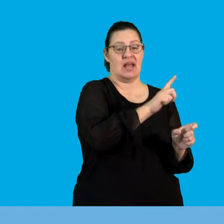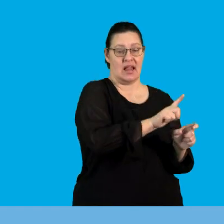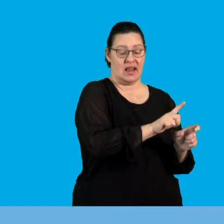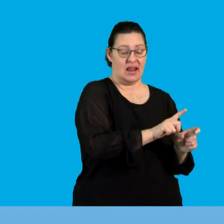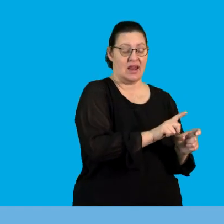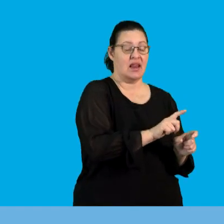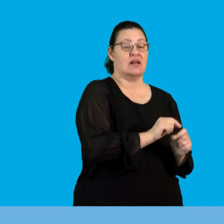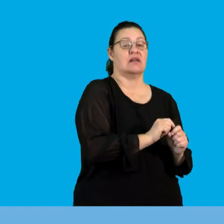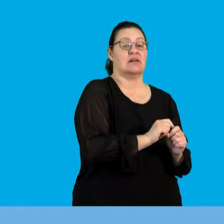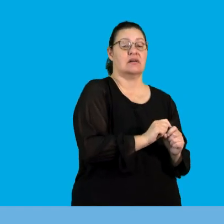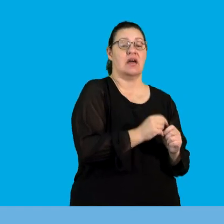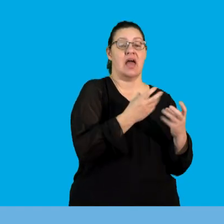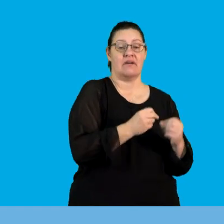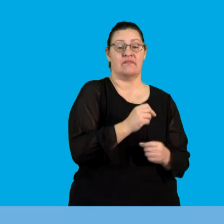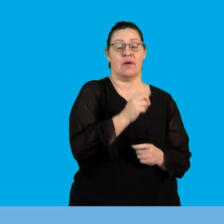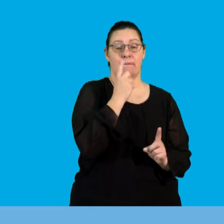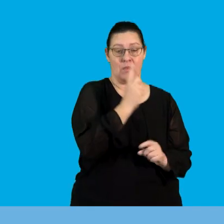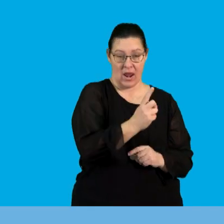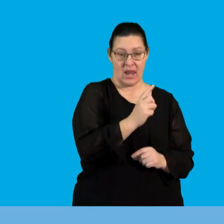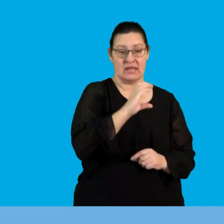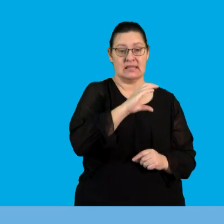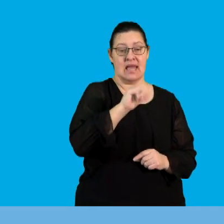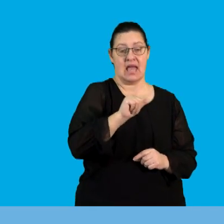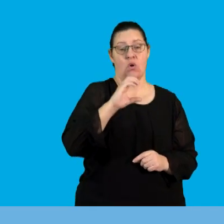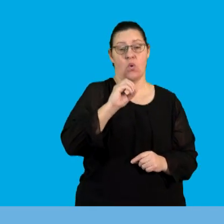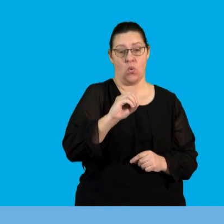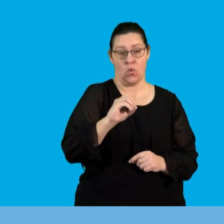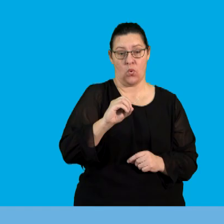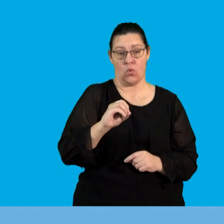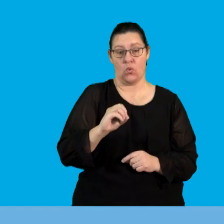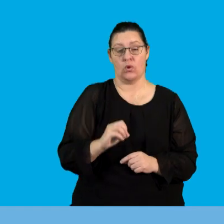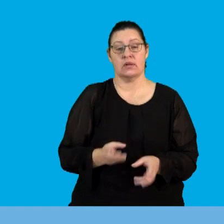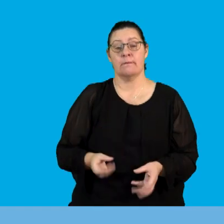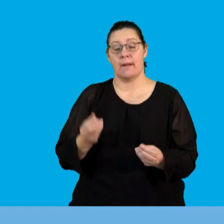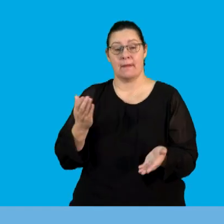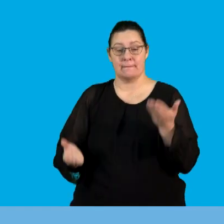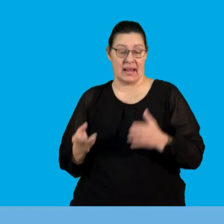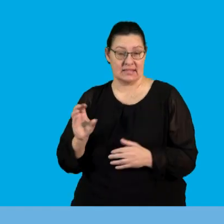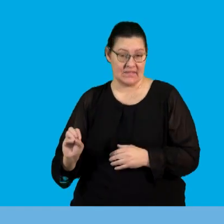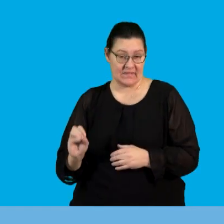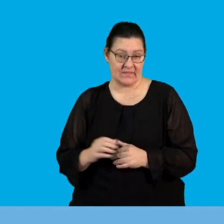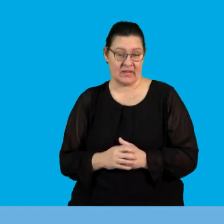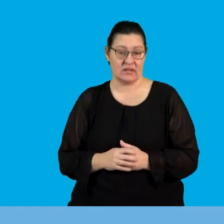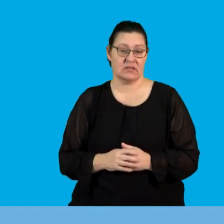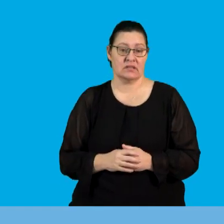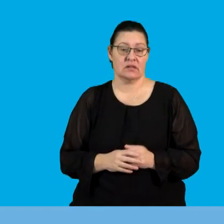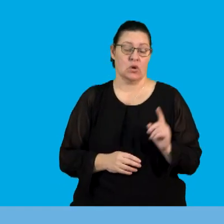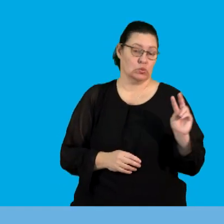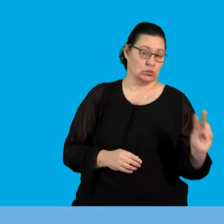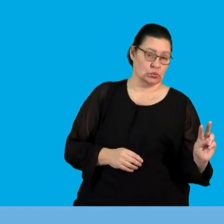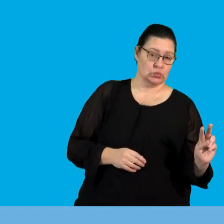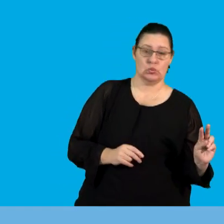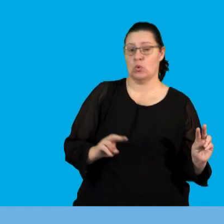and 2 chlorines. And then here we have 1 calcium and 1 oxygen. Then now let's see if the equation is balanced.